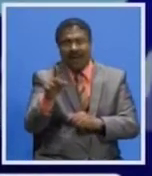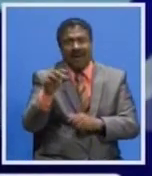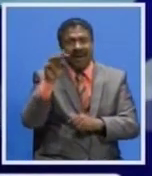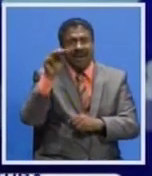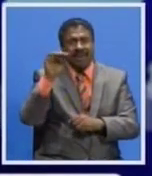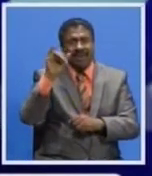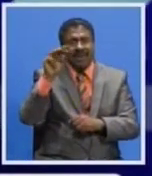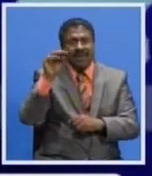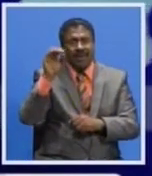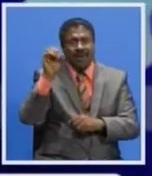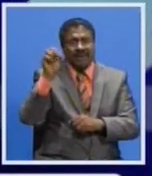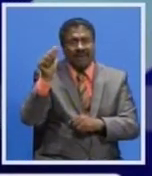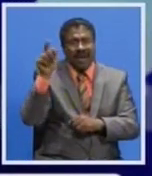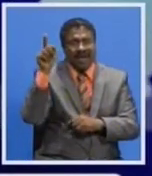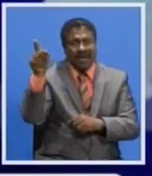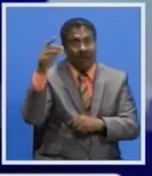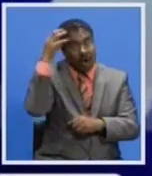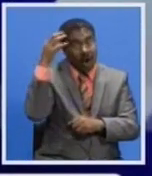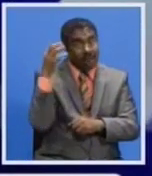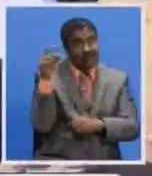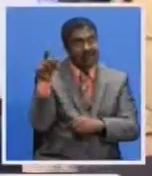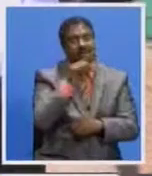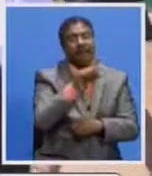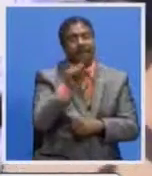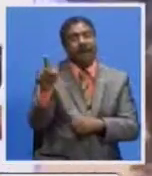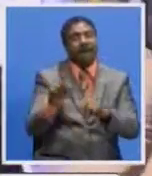grounds. Austin Mwale reports.